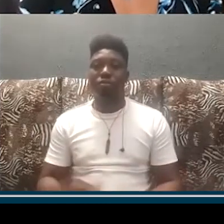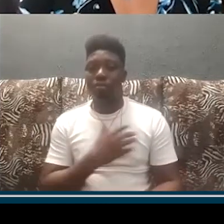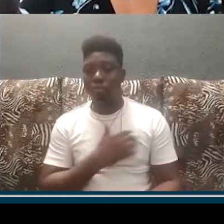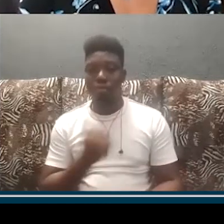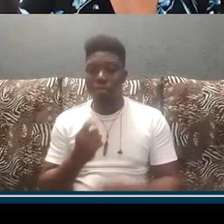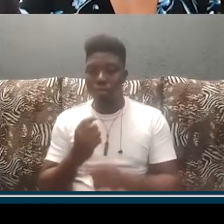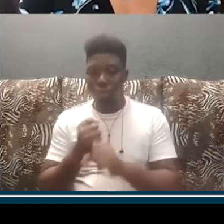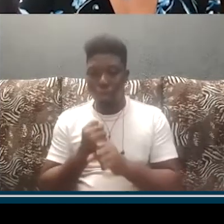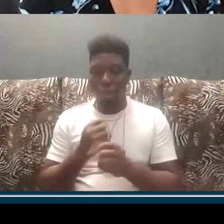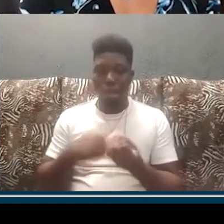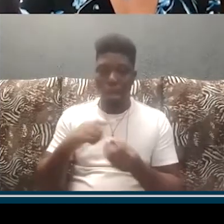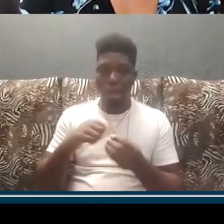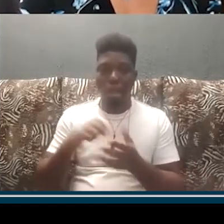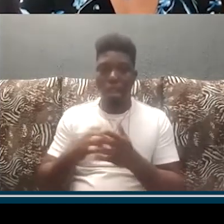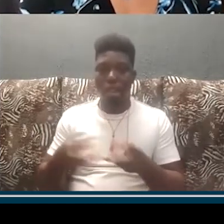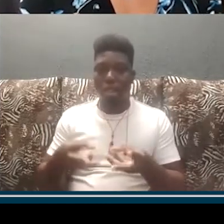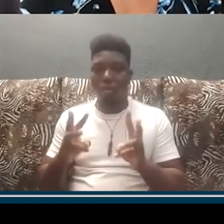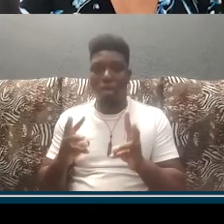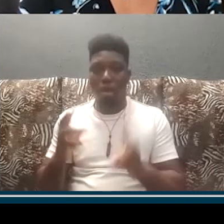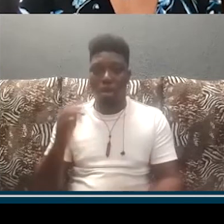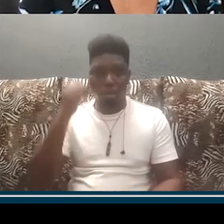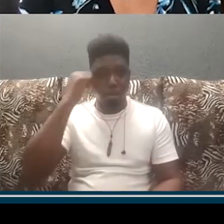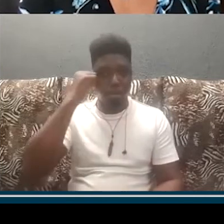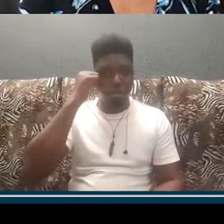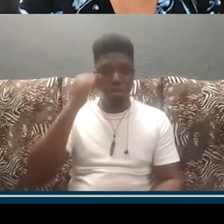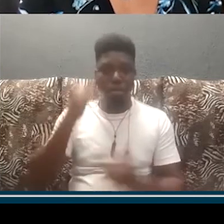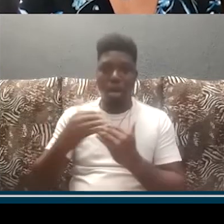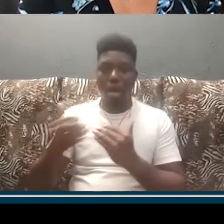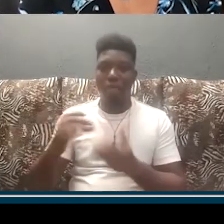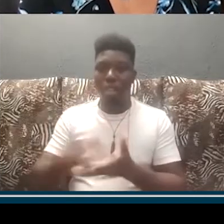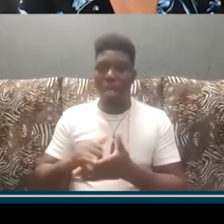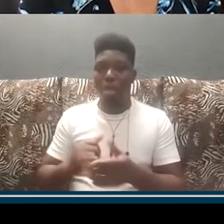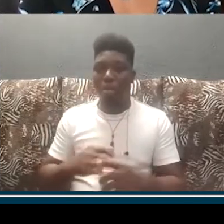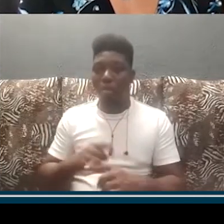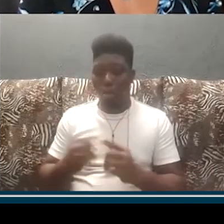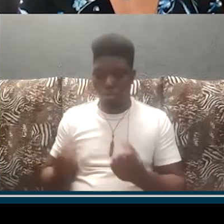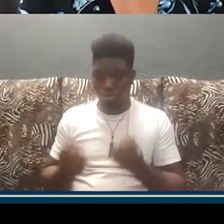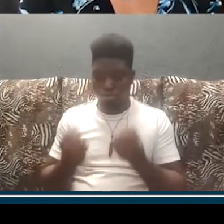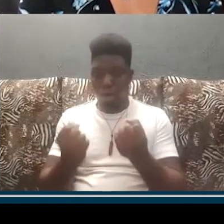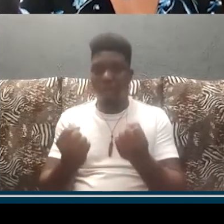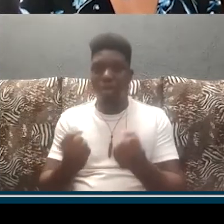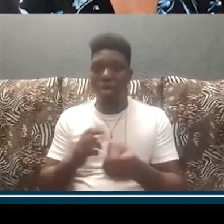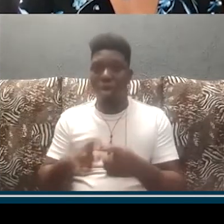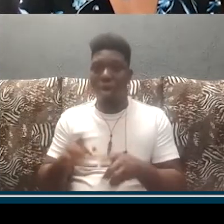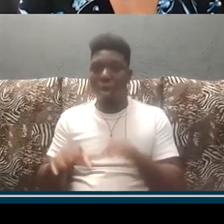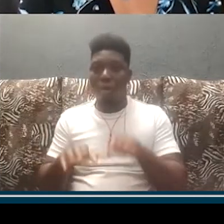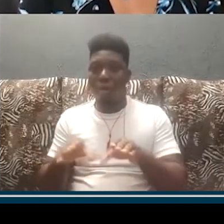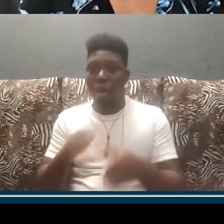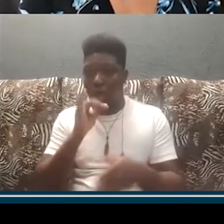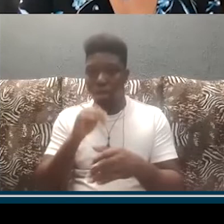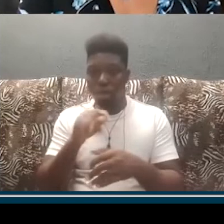independently. And Yes. check out that when you're driving or walking, look, like, is this accessible for wheelchair